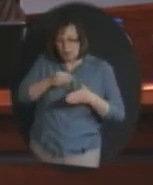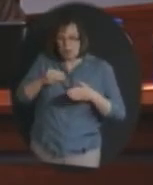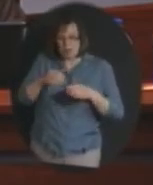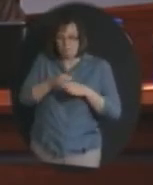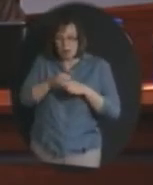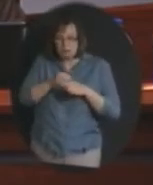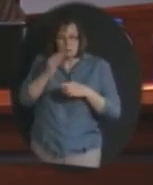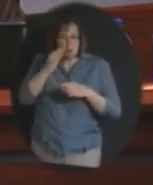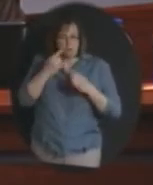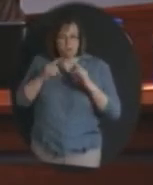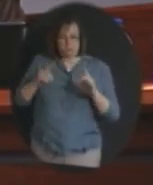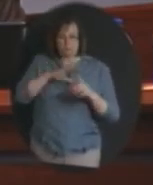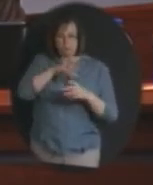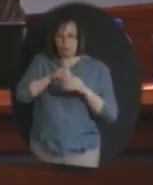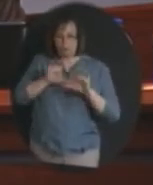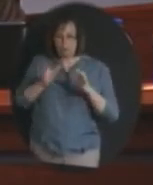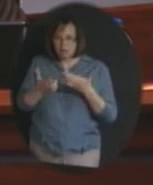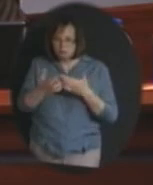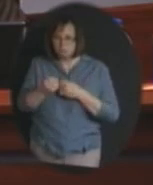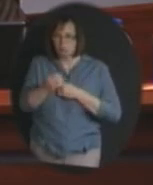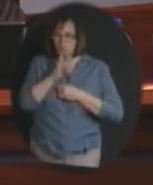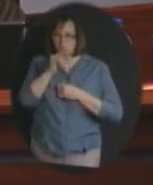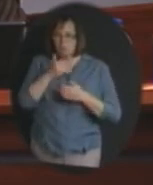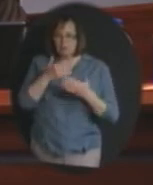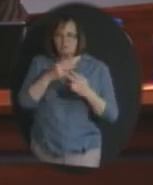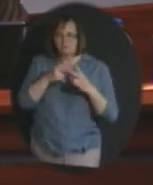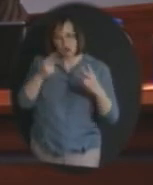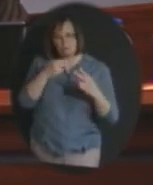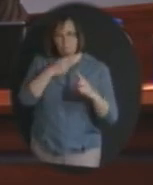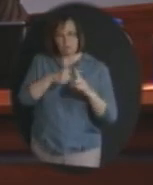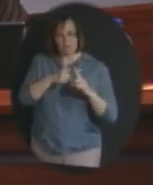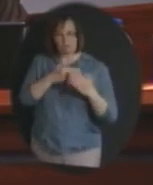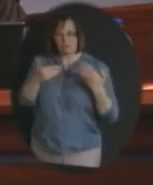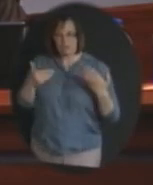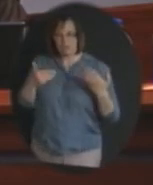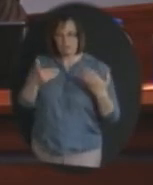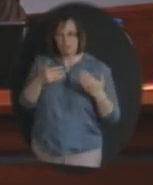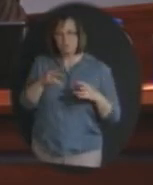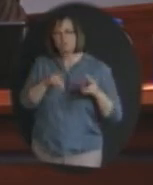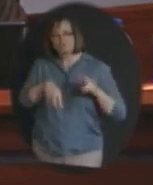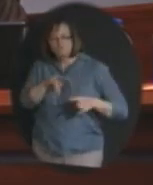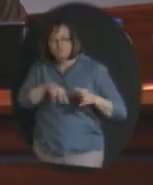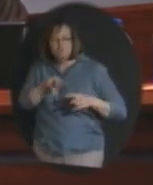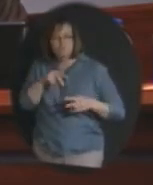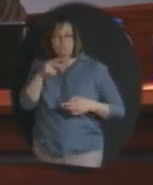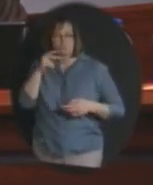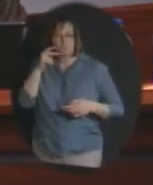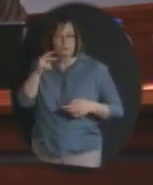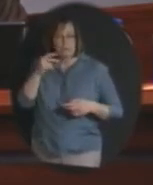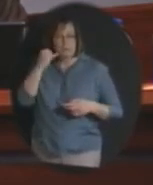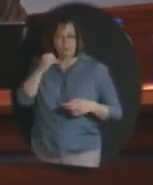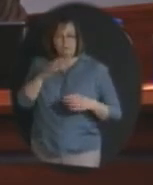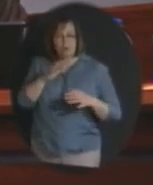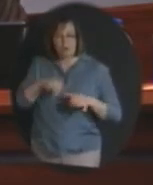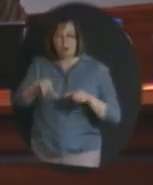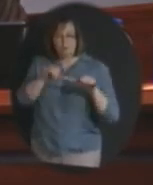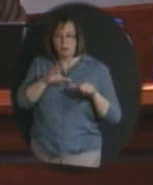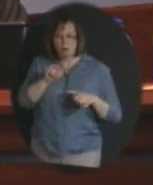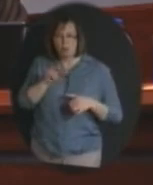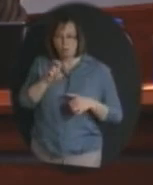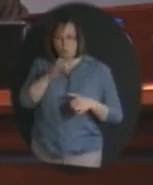know are successful in the classroom. So it's really a very positive thing for us. But we'll watch that to see if Common Core will